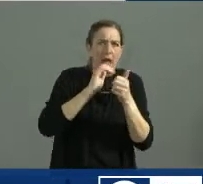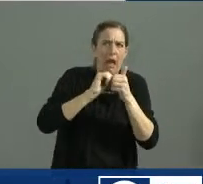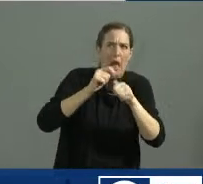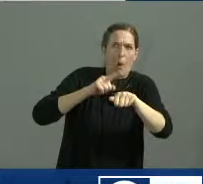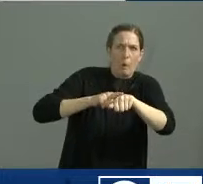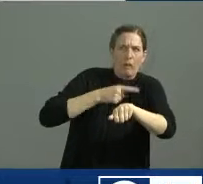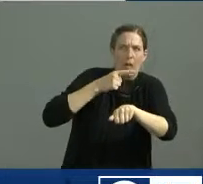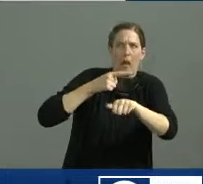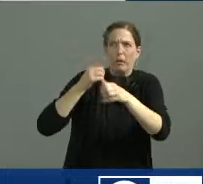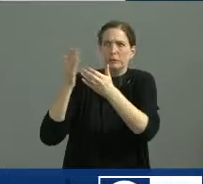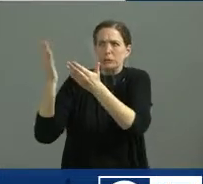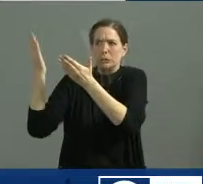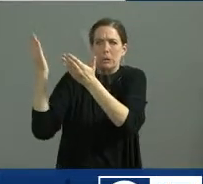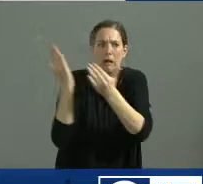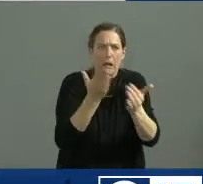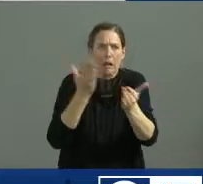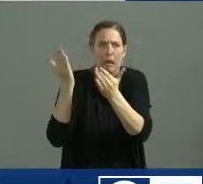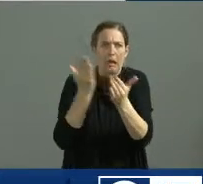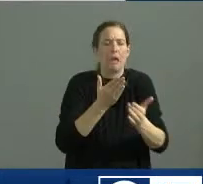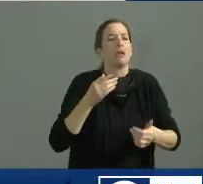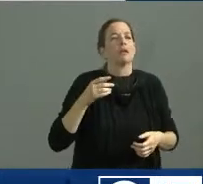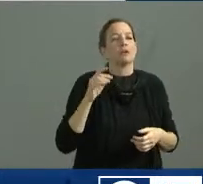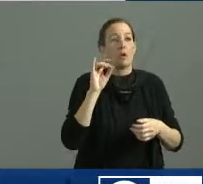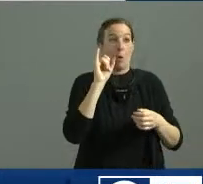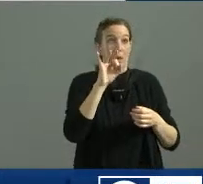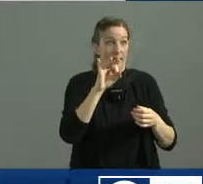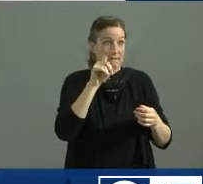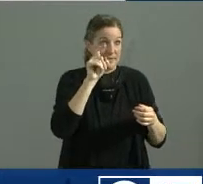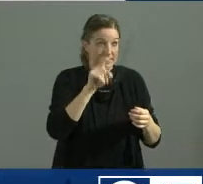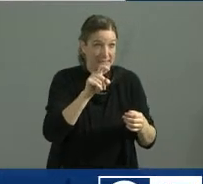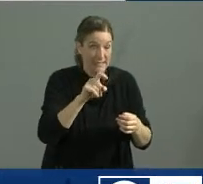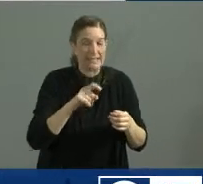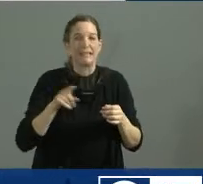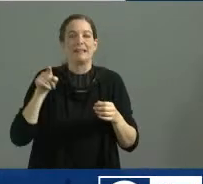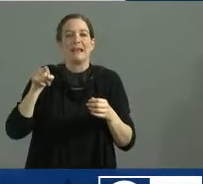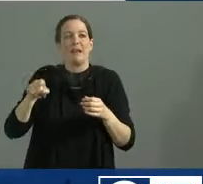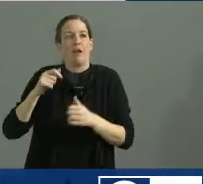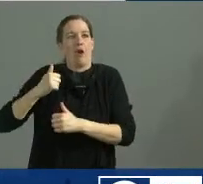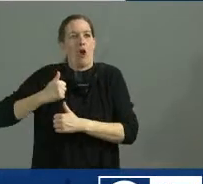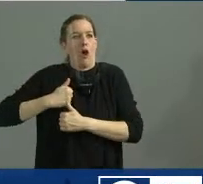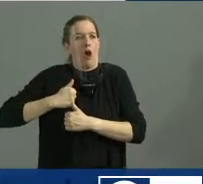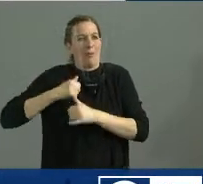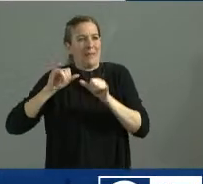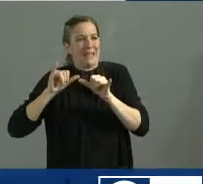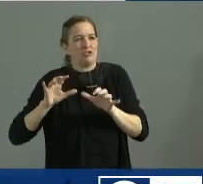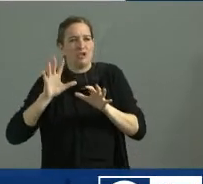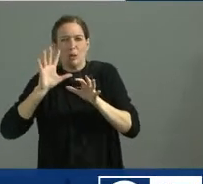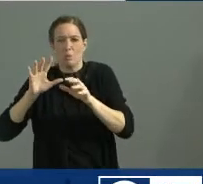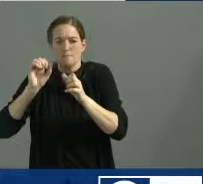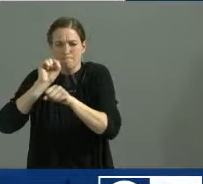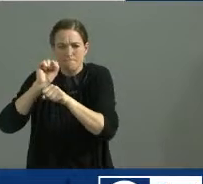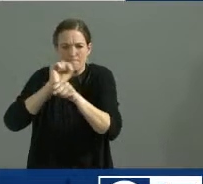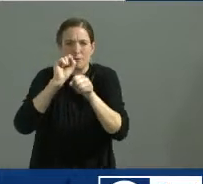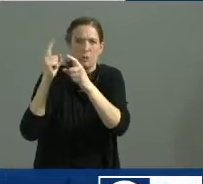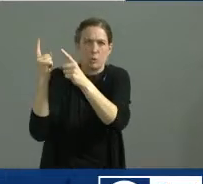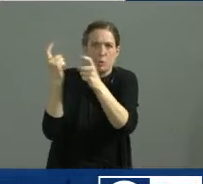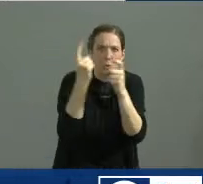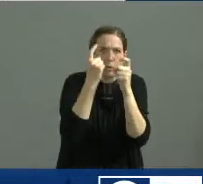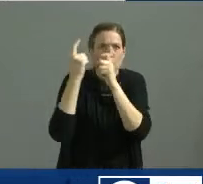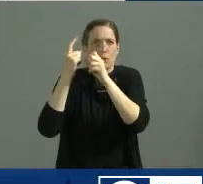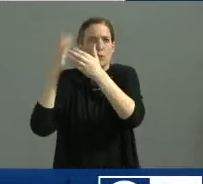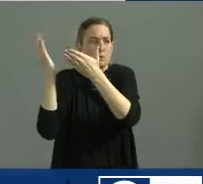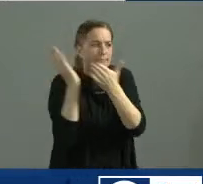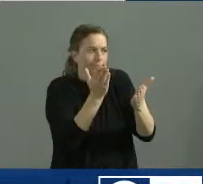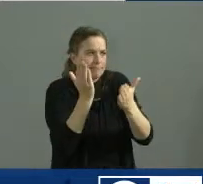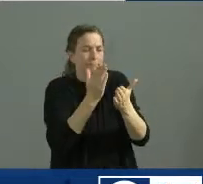They will recruit, they'll tell us how many are coming, and then a reduced number will come, they'll recruit some more. So the staffing really, really is an issue,